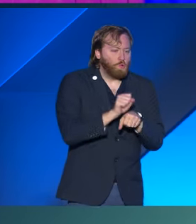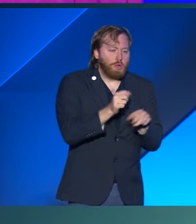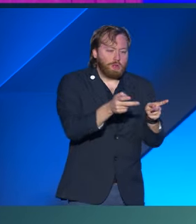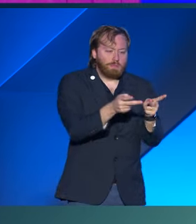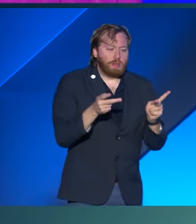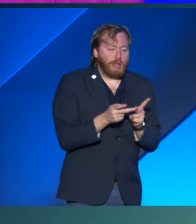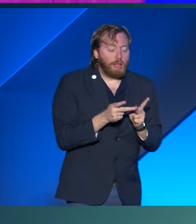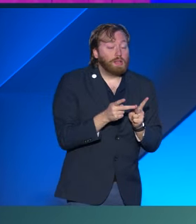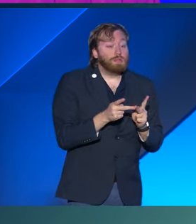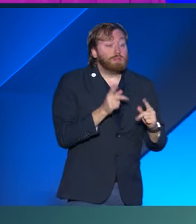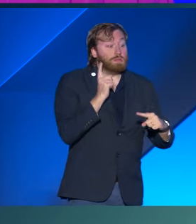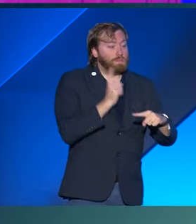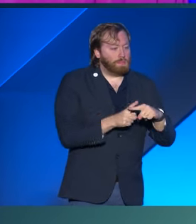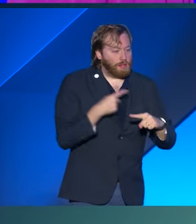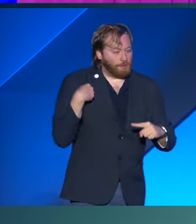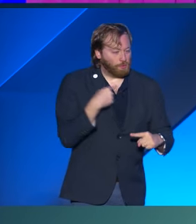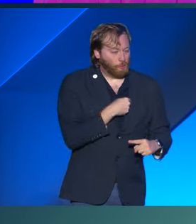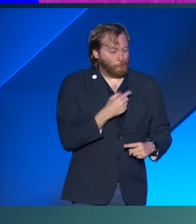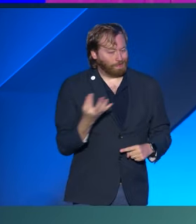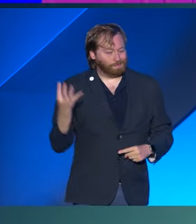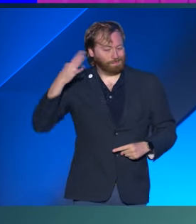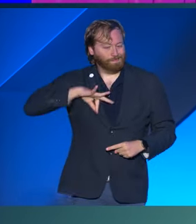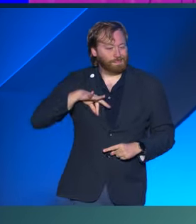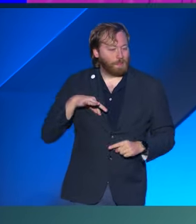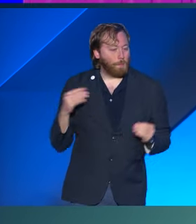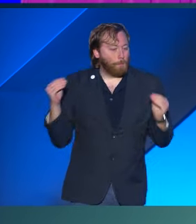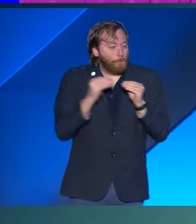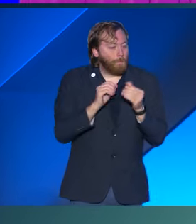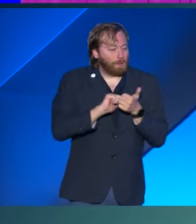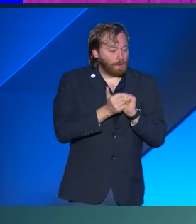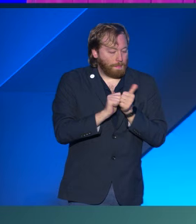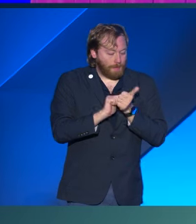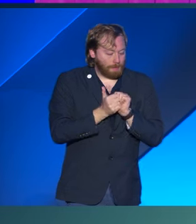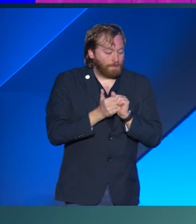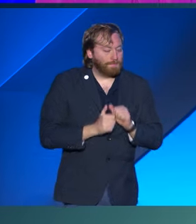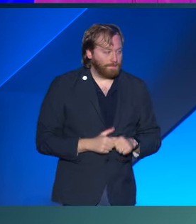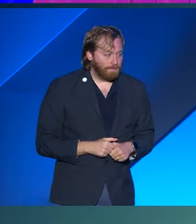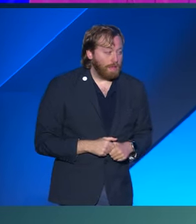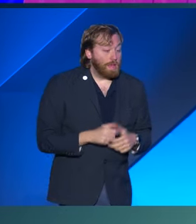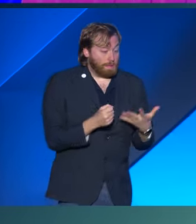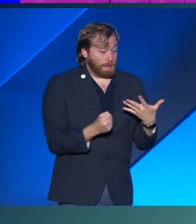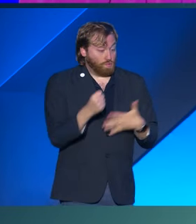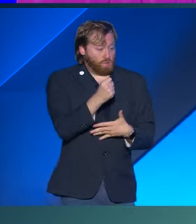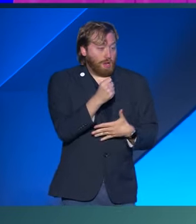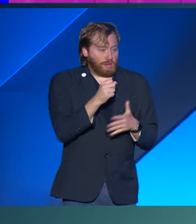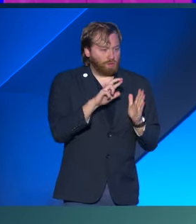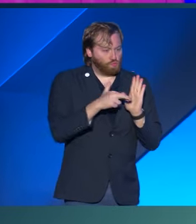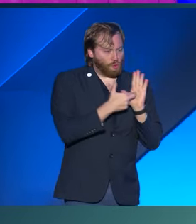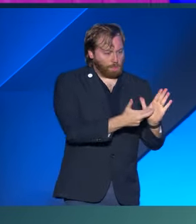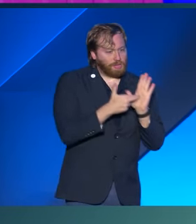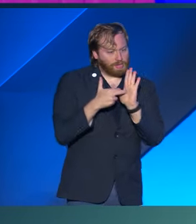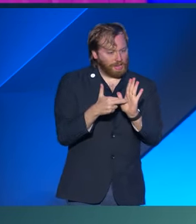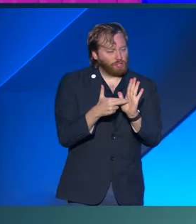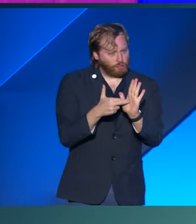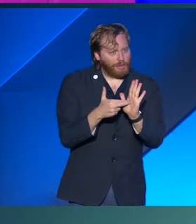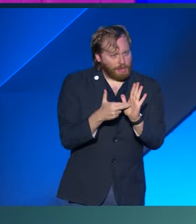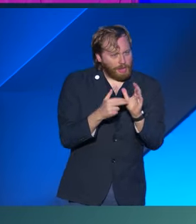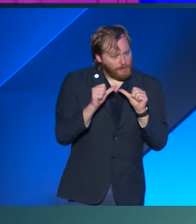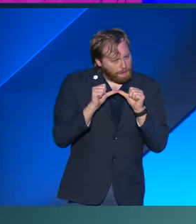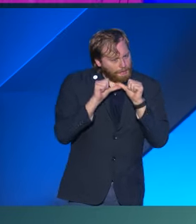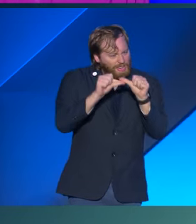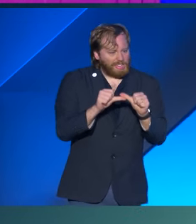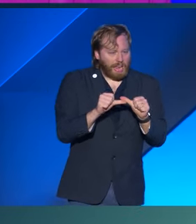an overall competitive advantage. By prioritizing representation, maintaining